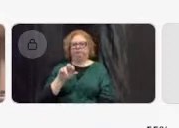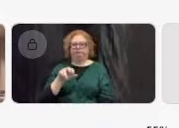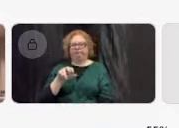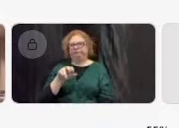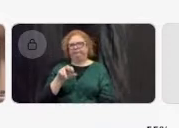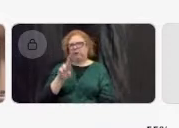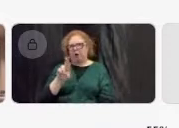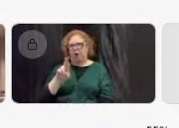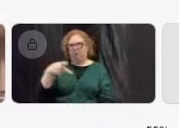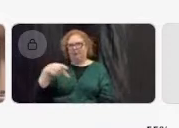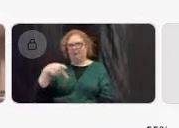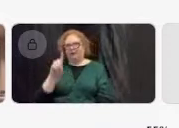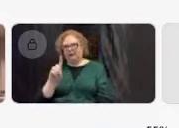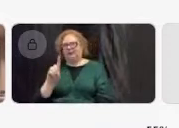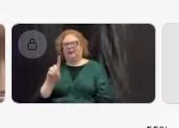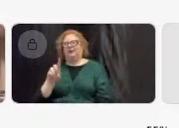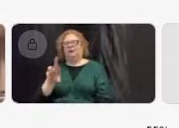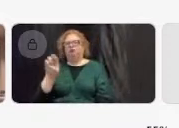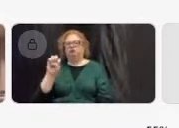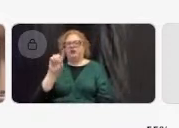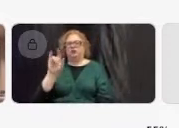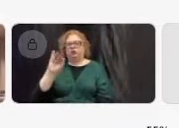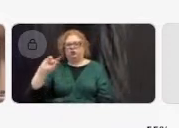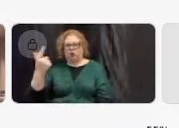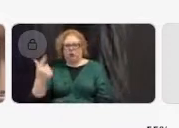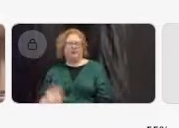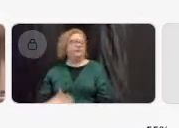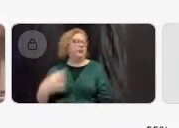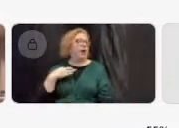Thank you very much. Is the applicant present?